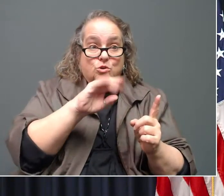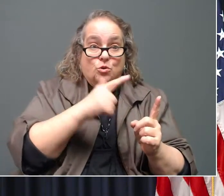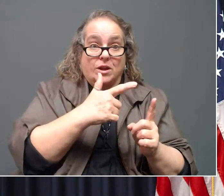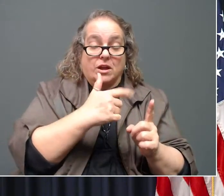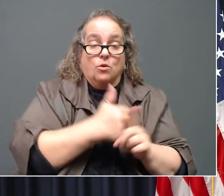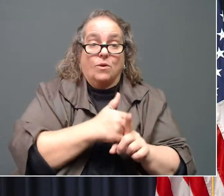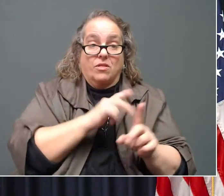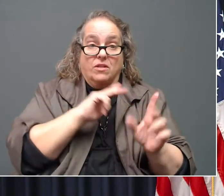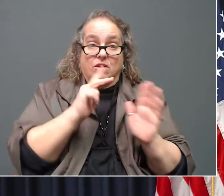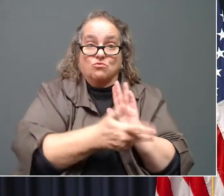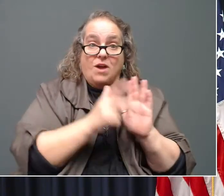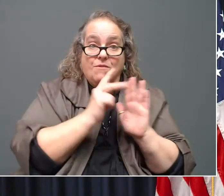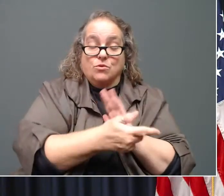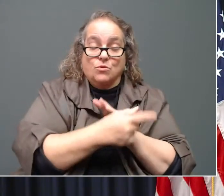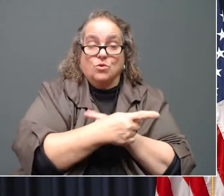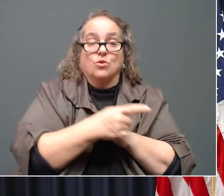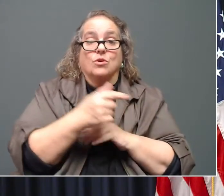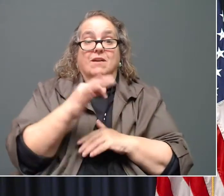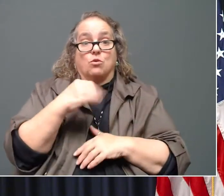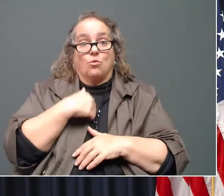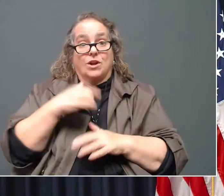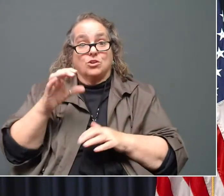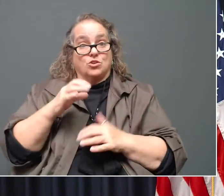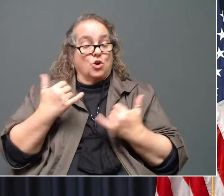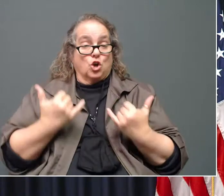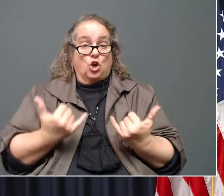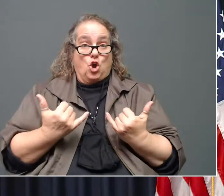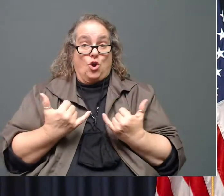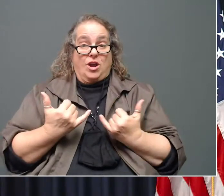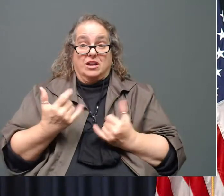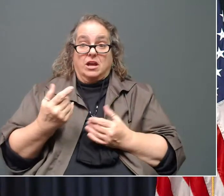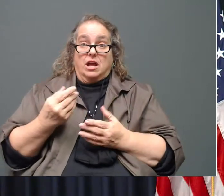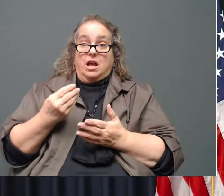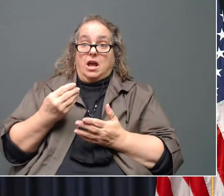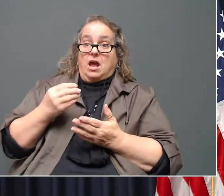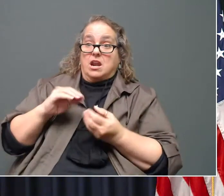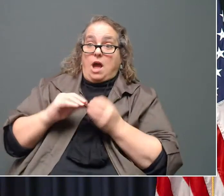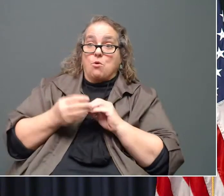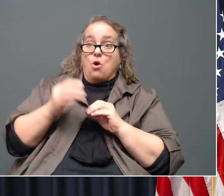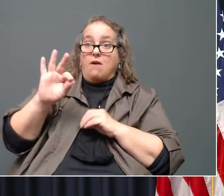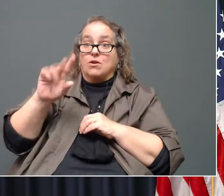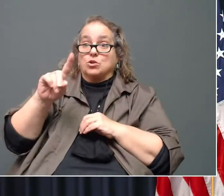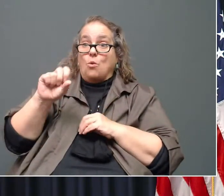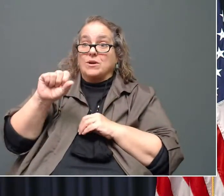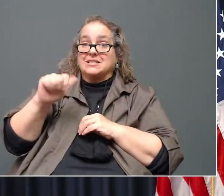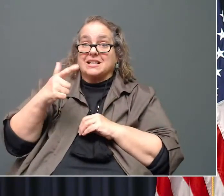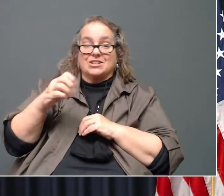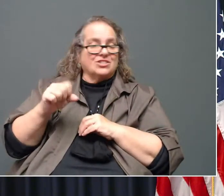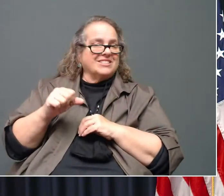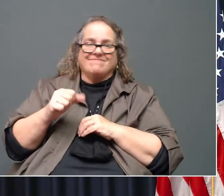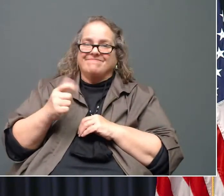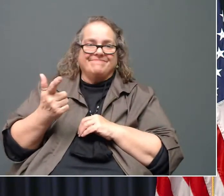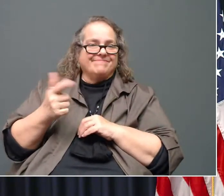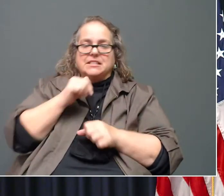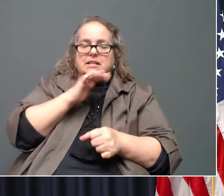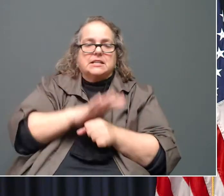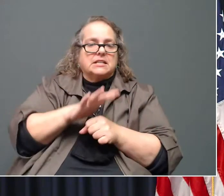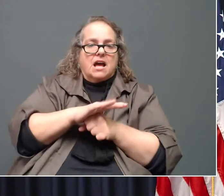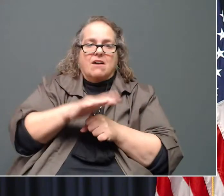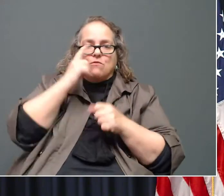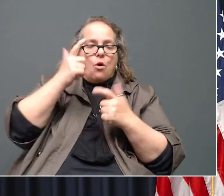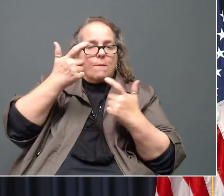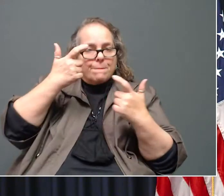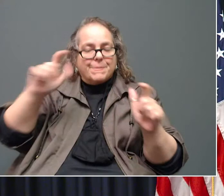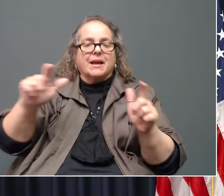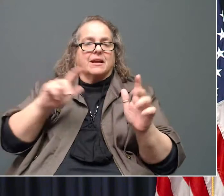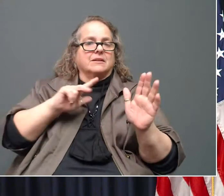that the current supply doesn't justify another large throughput vaccination site just